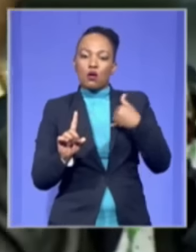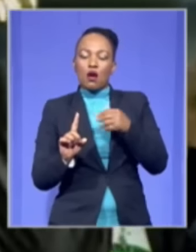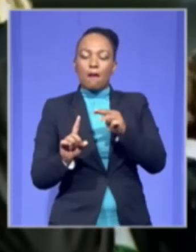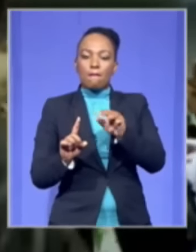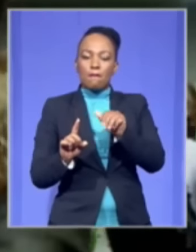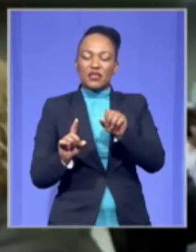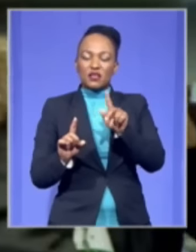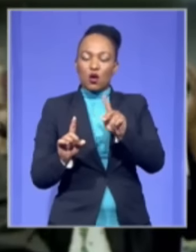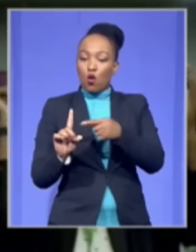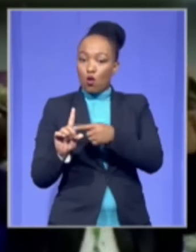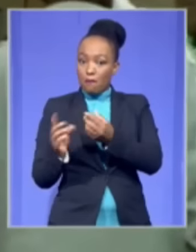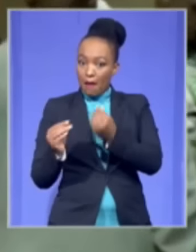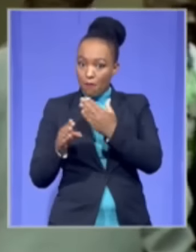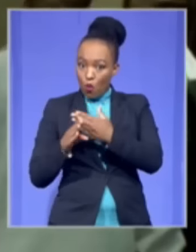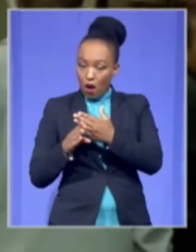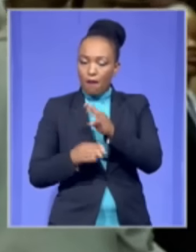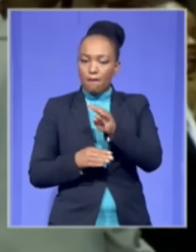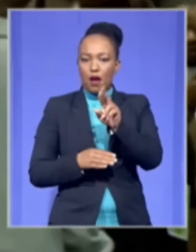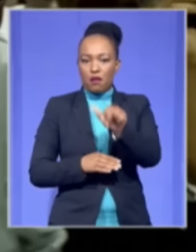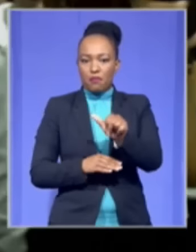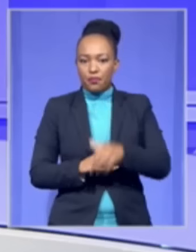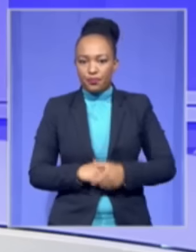jwa Chris Baragwanath.